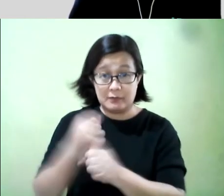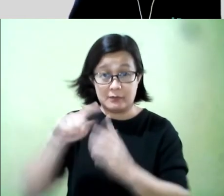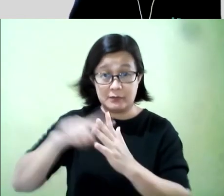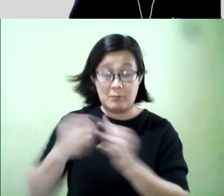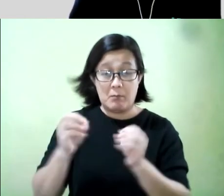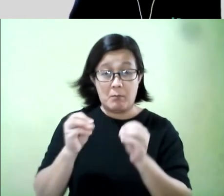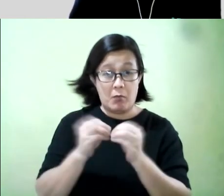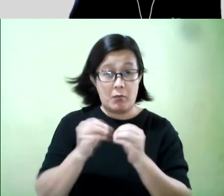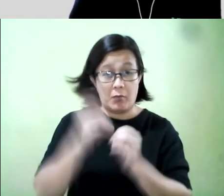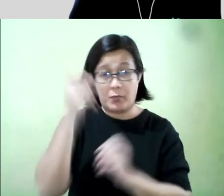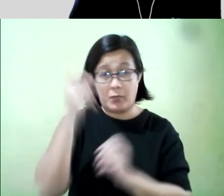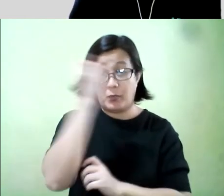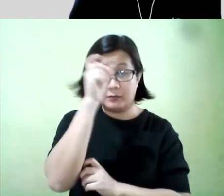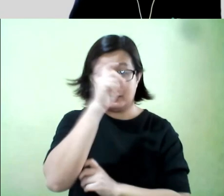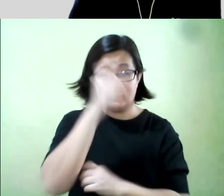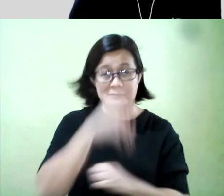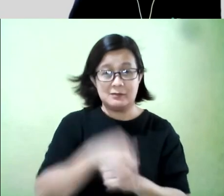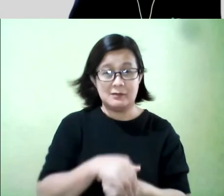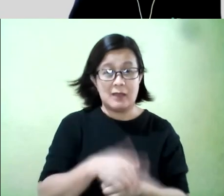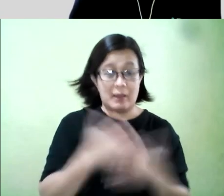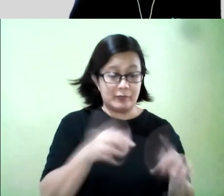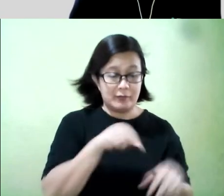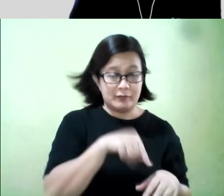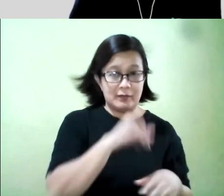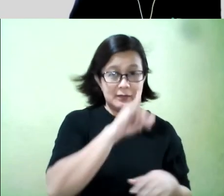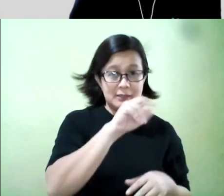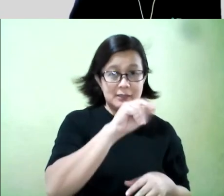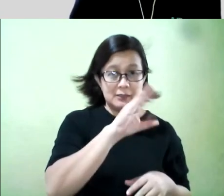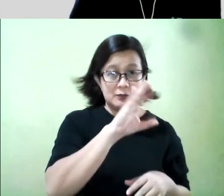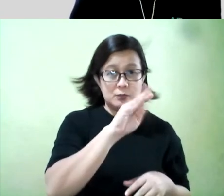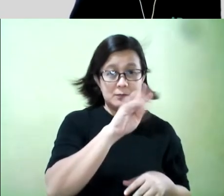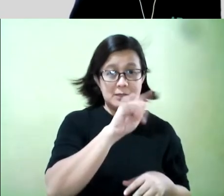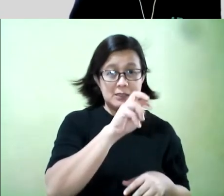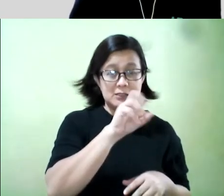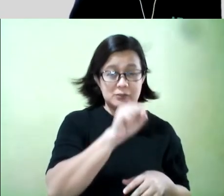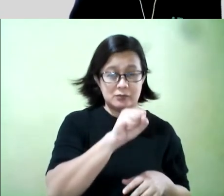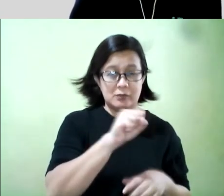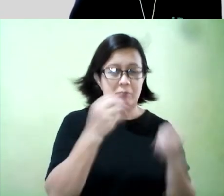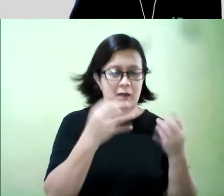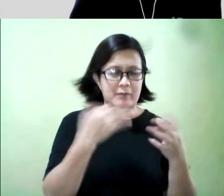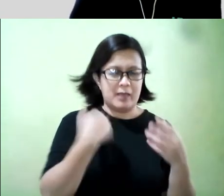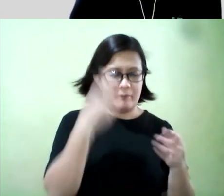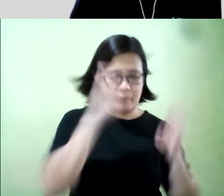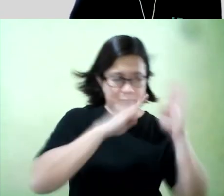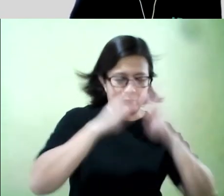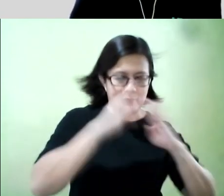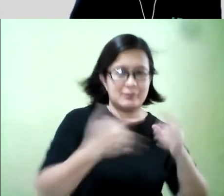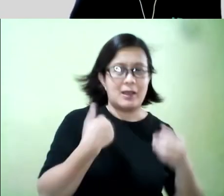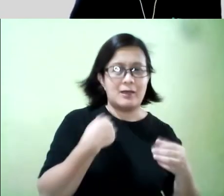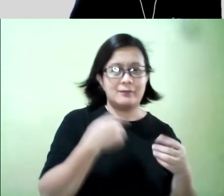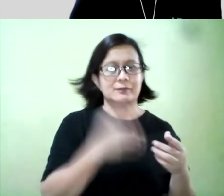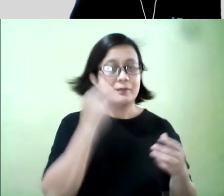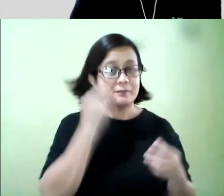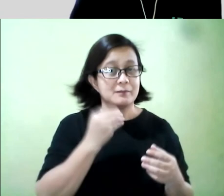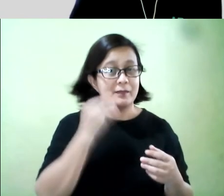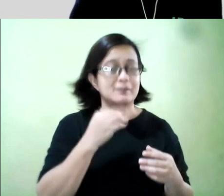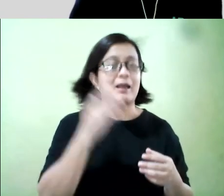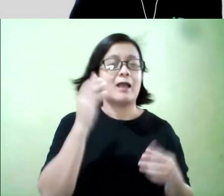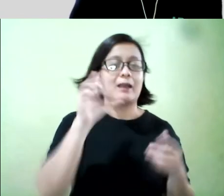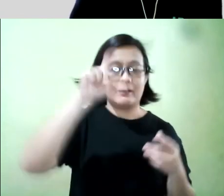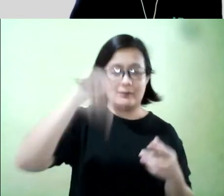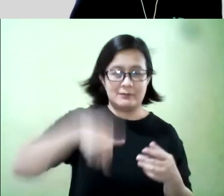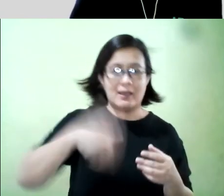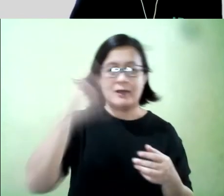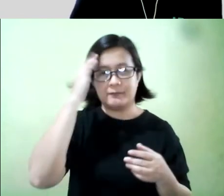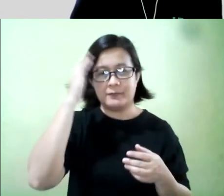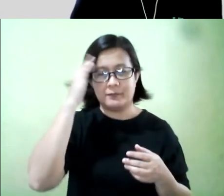You, after going to this incubation and after many pivots, you now know all the things that you're not supposed